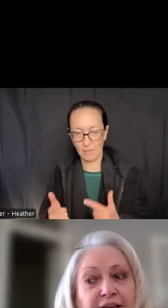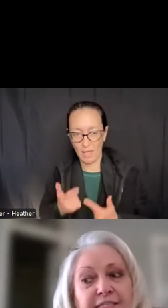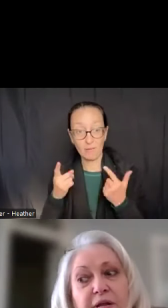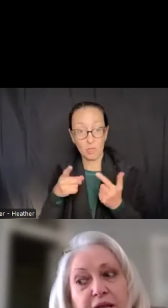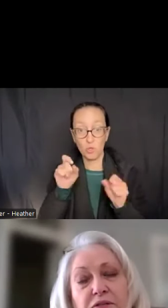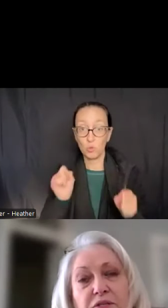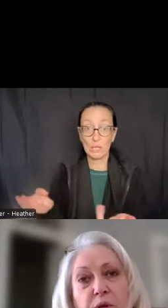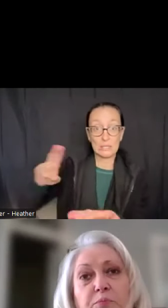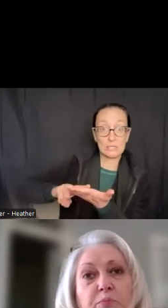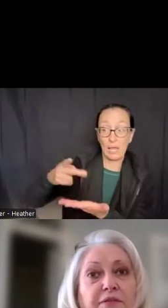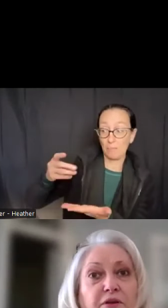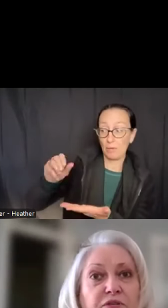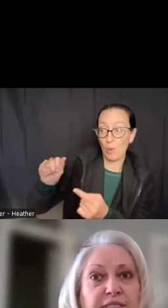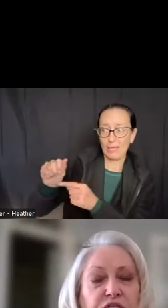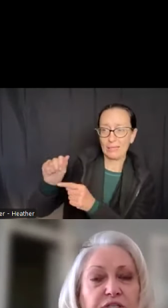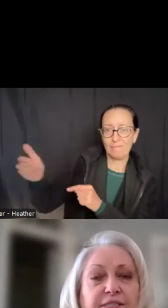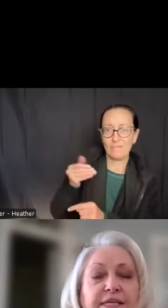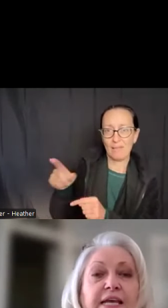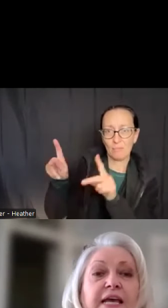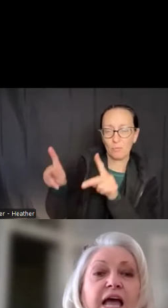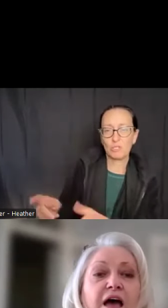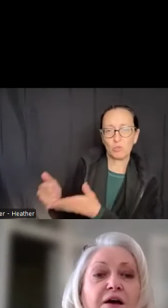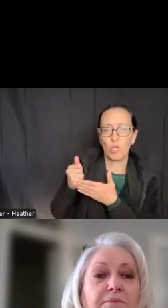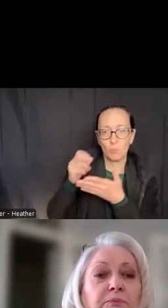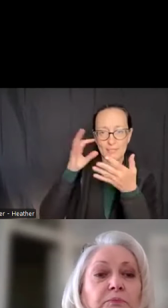attorney inviting somebody else to help you make those decisions.